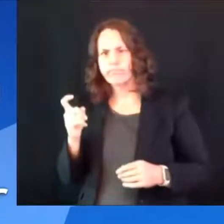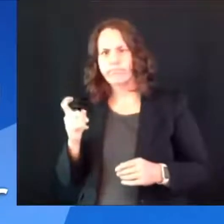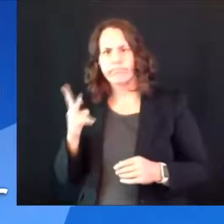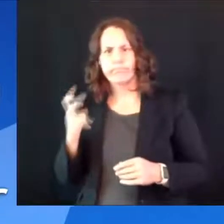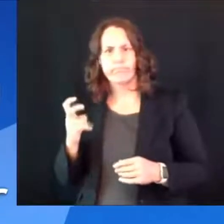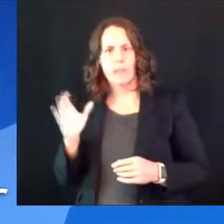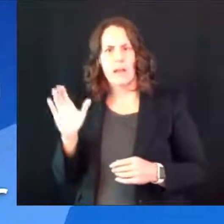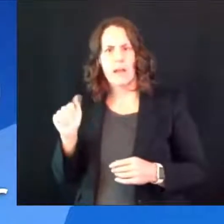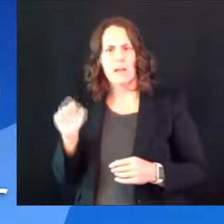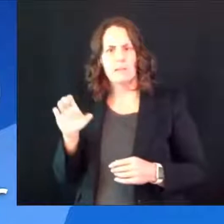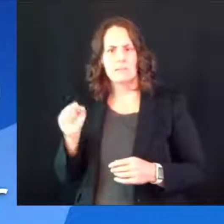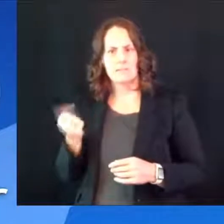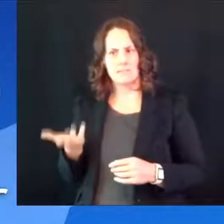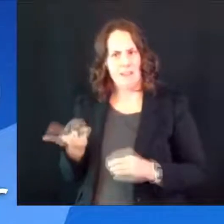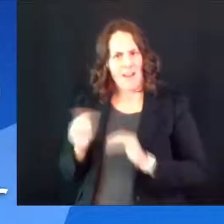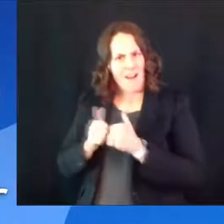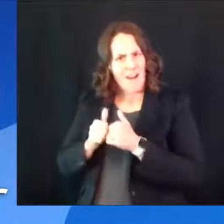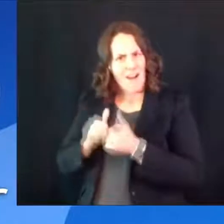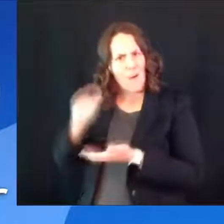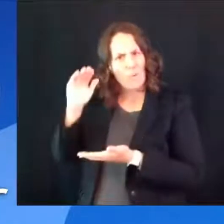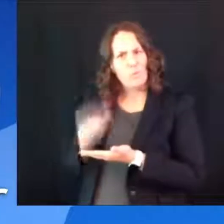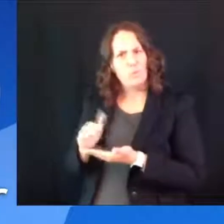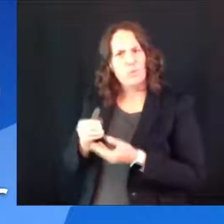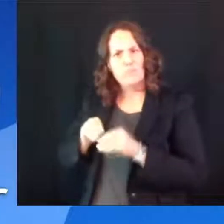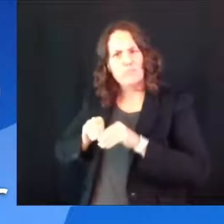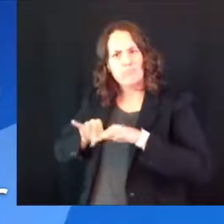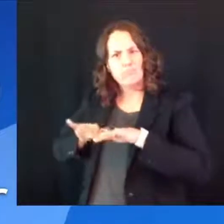more aggressive steps if these outbreaks continue? Thank you.